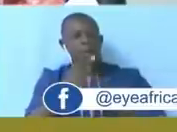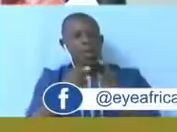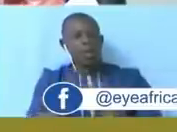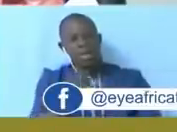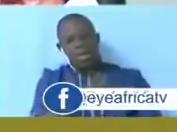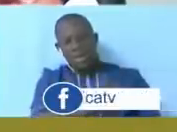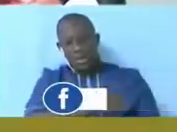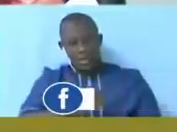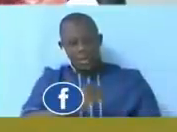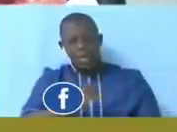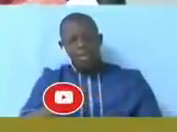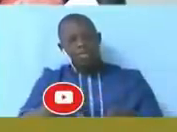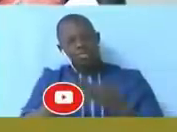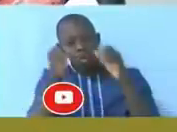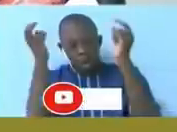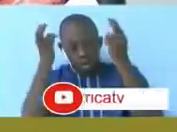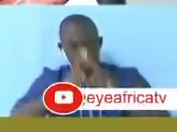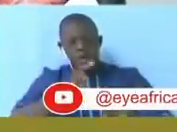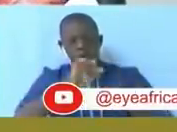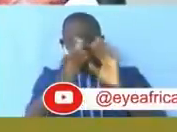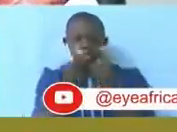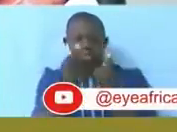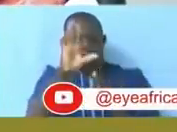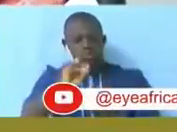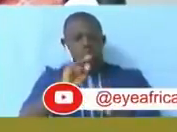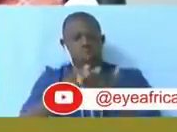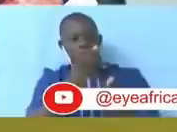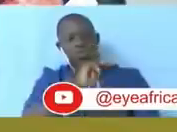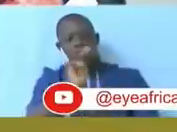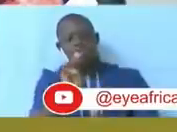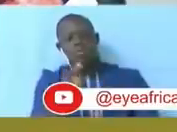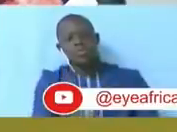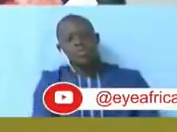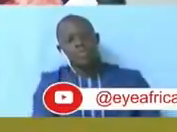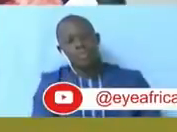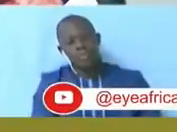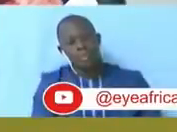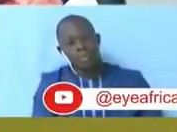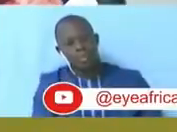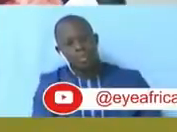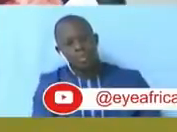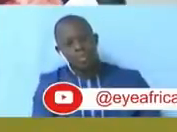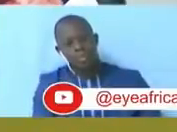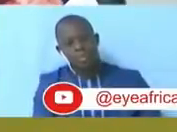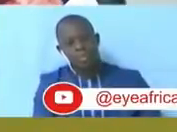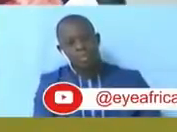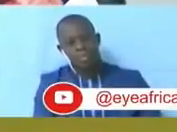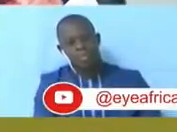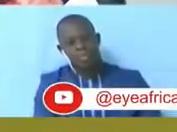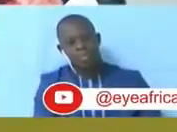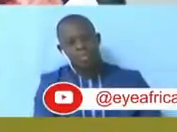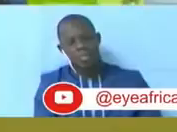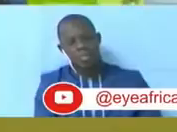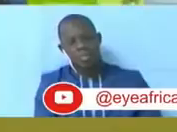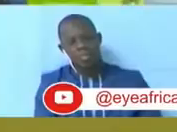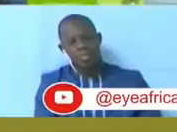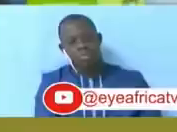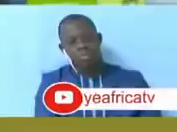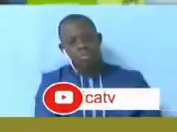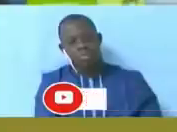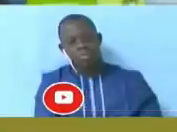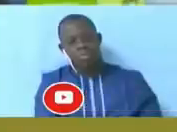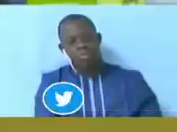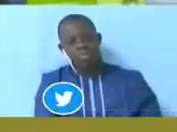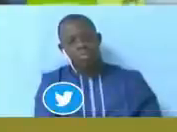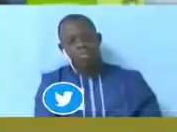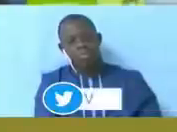the four doku dinkra bunda wala patio isa tumino leko efeneke mi an kuja balem luala fanala. Yes, in